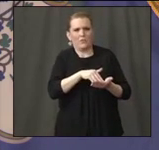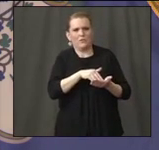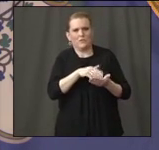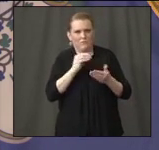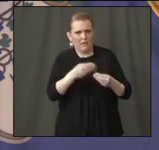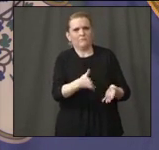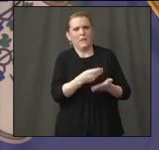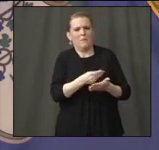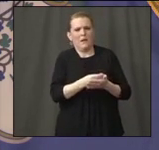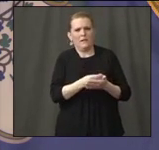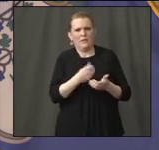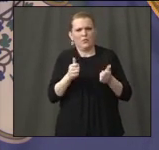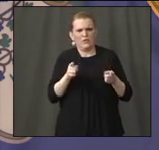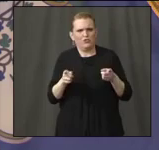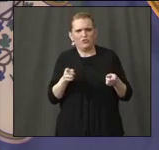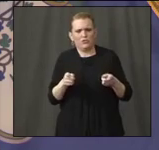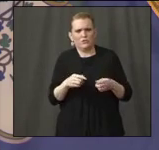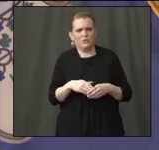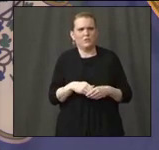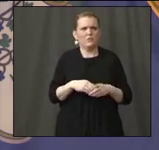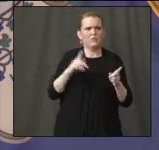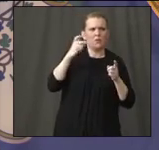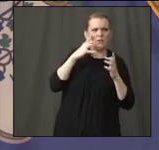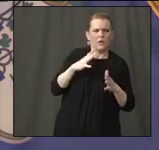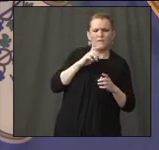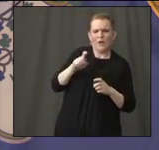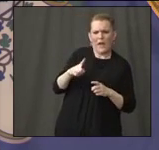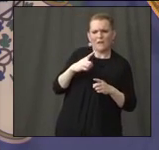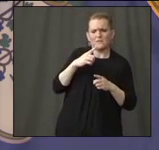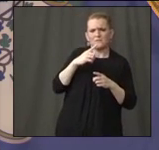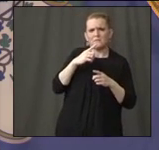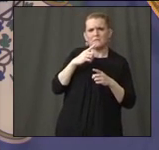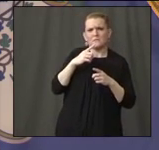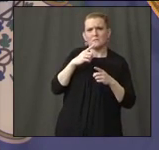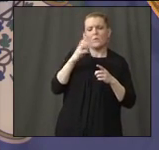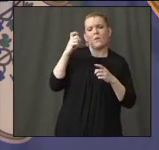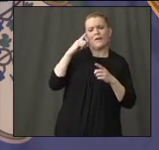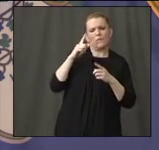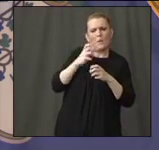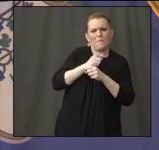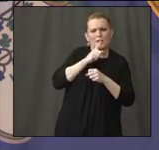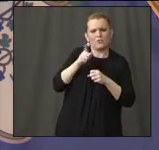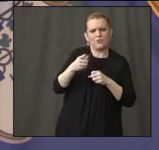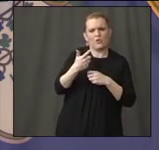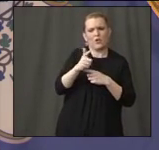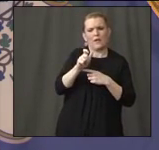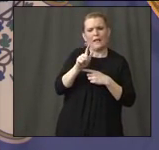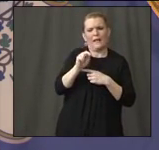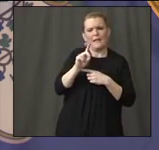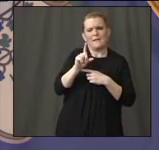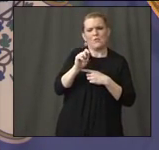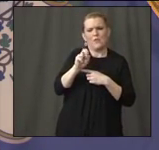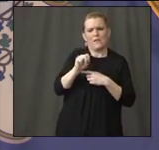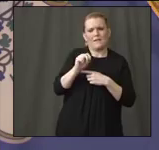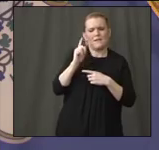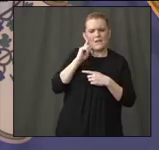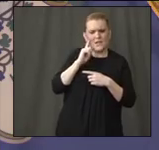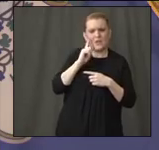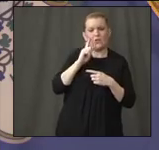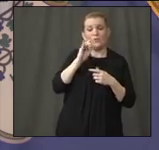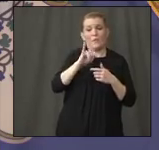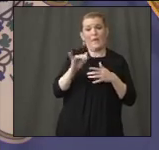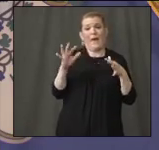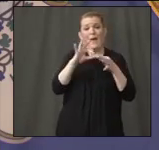Gwendolyn? The question about the bridge loan program, the 5,000 applications who have been approved, are they getting the money and